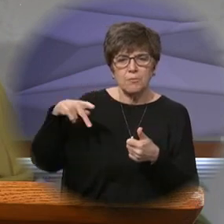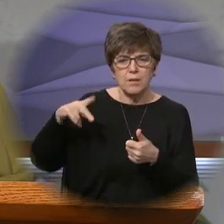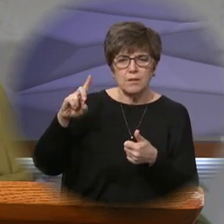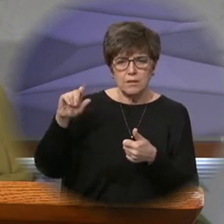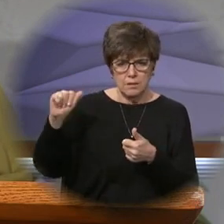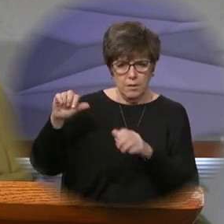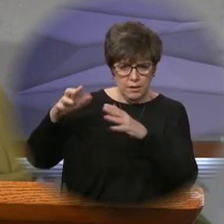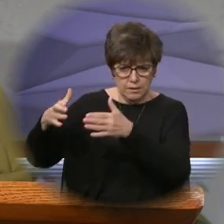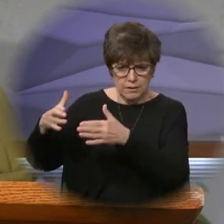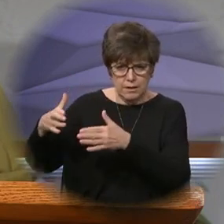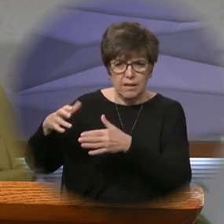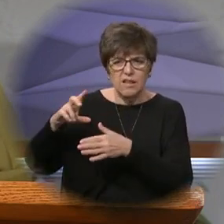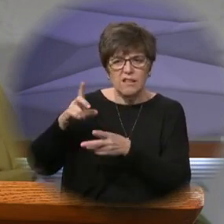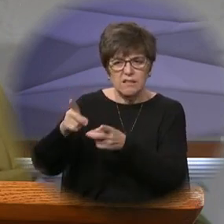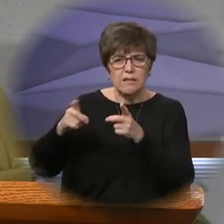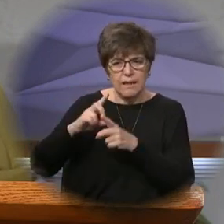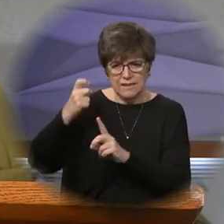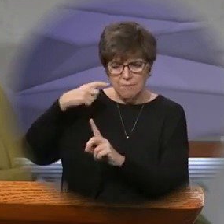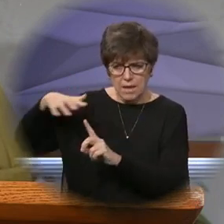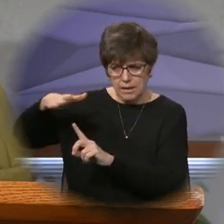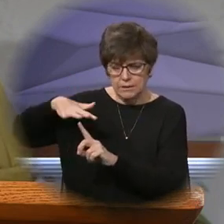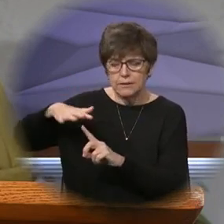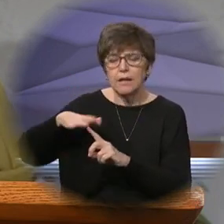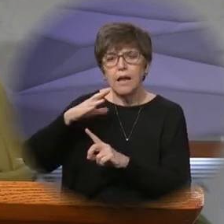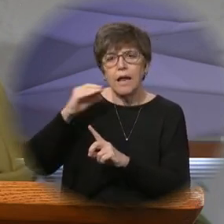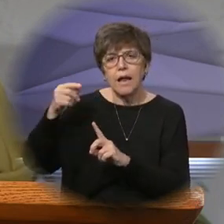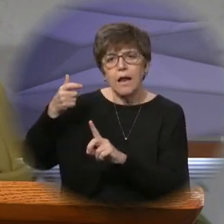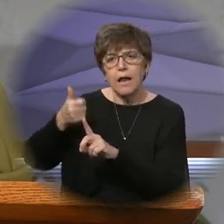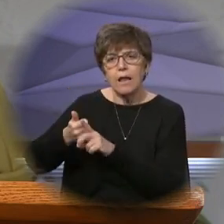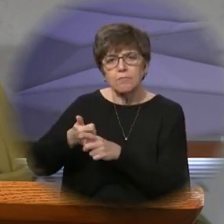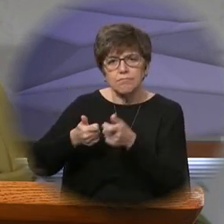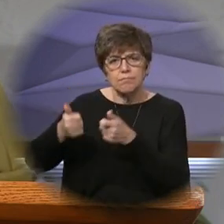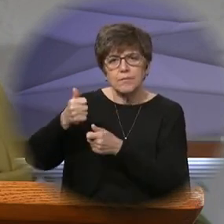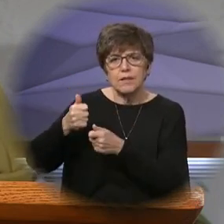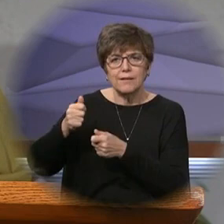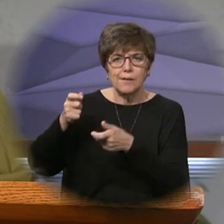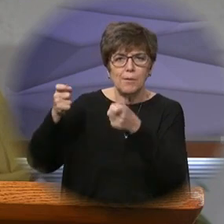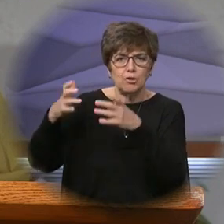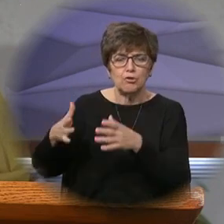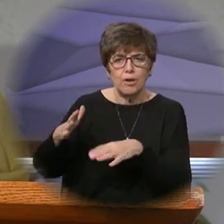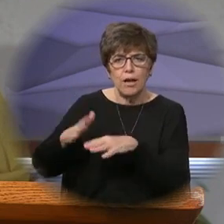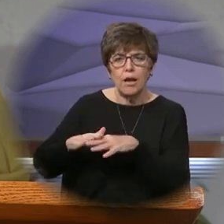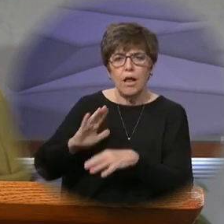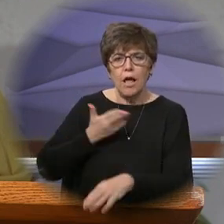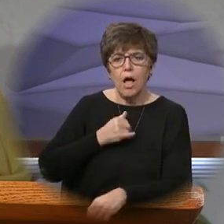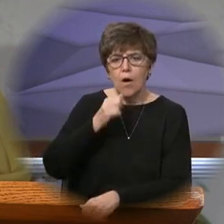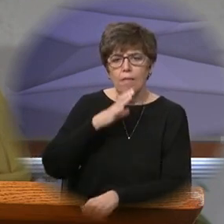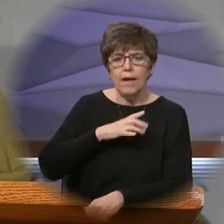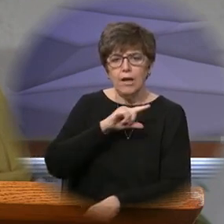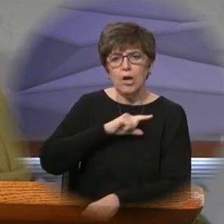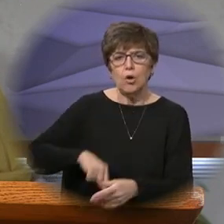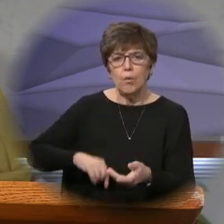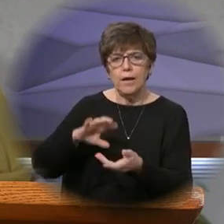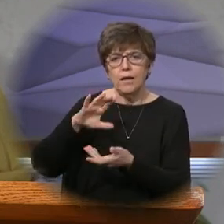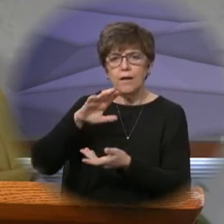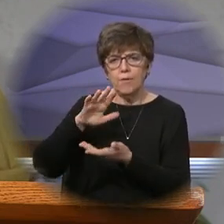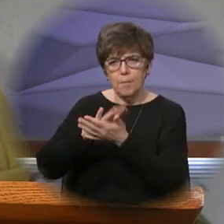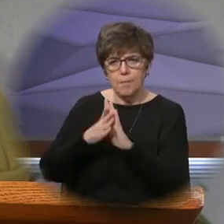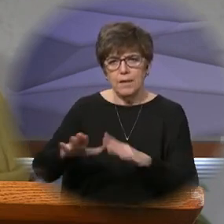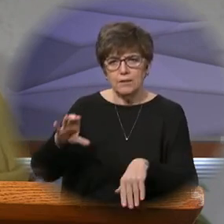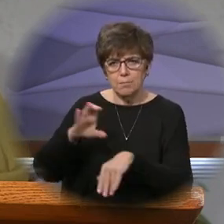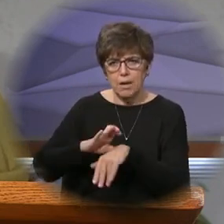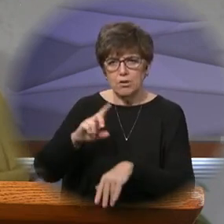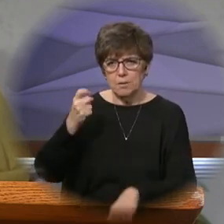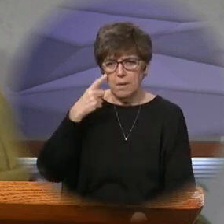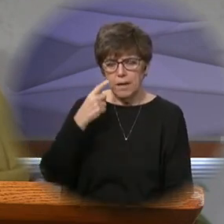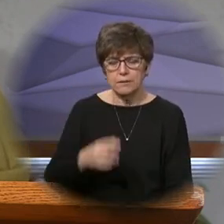Persons with Disabilities of the Diocese of Madison and parochial administrator of Our Lady Queen of Peace Parish in